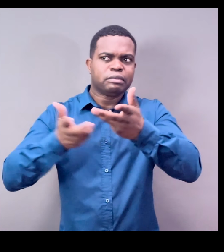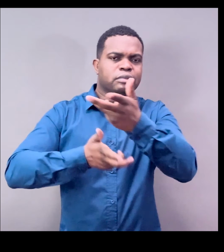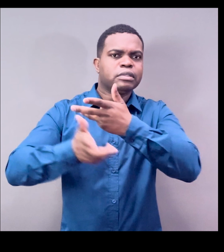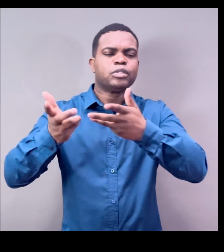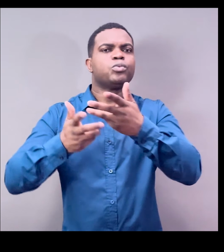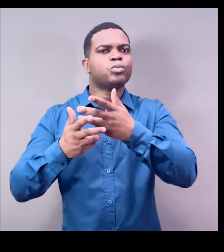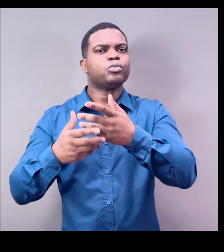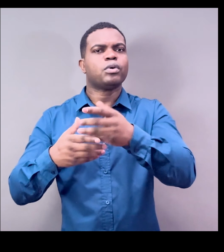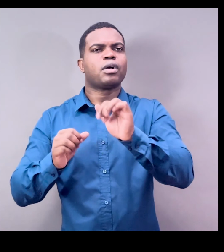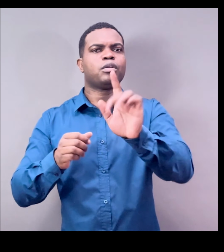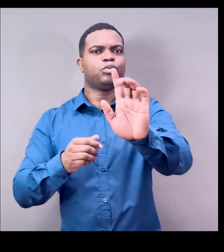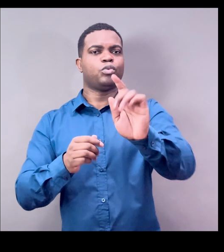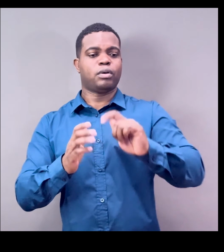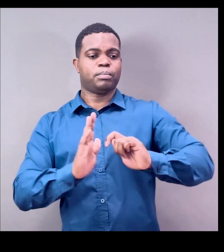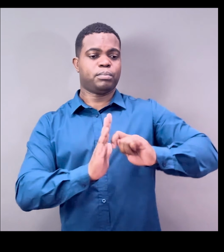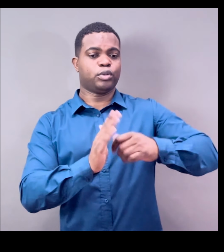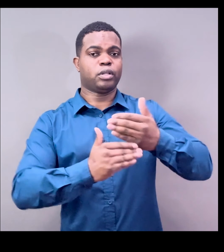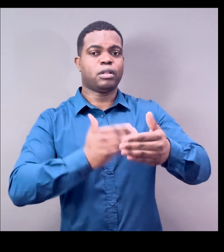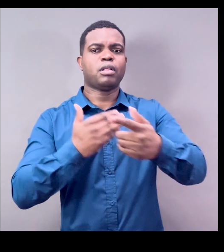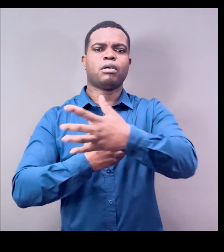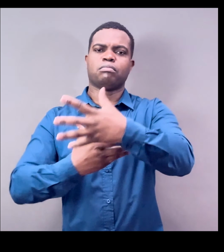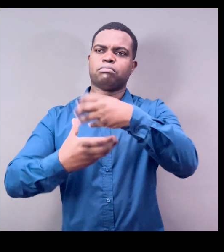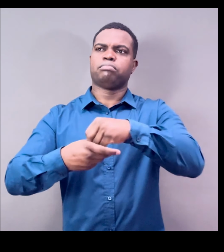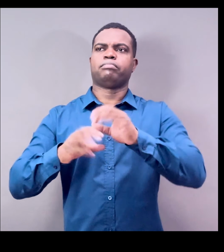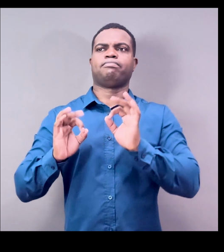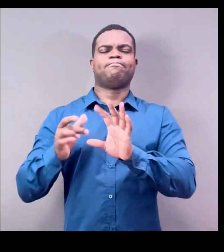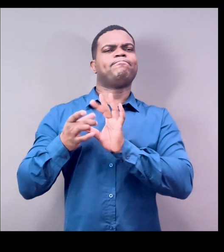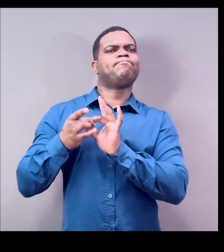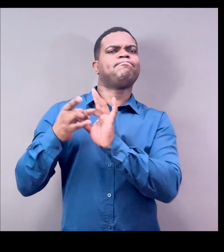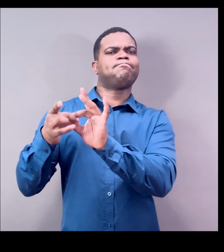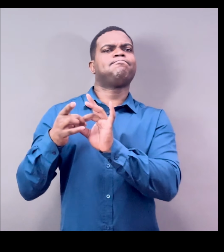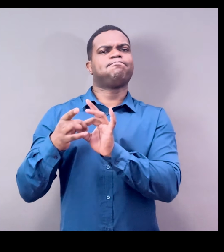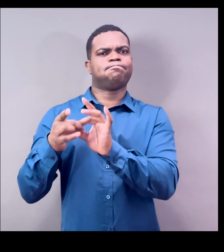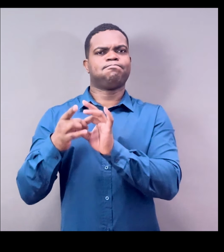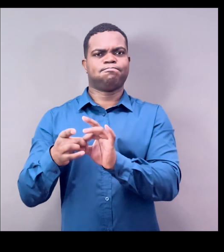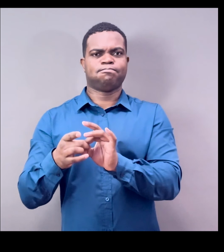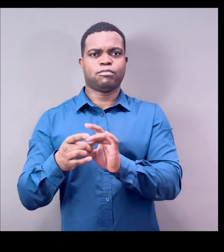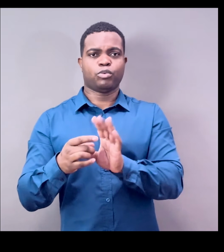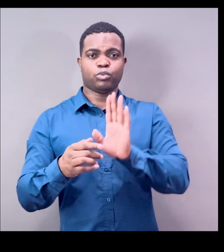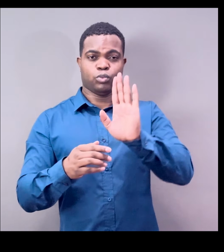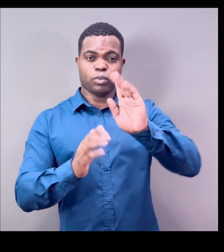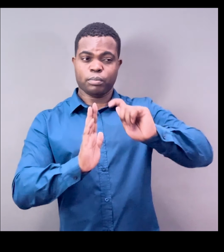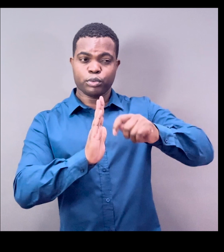doing, on whatever your community engagement effort is.